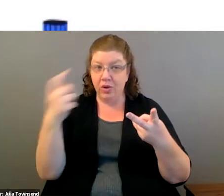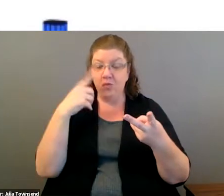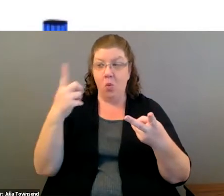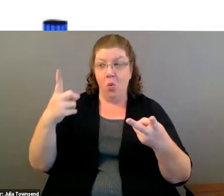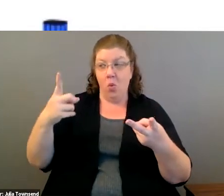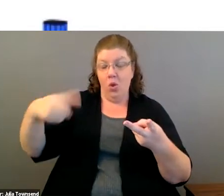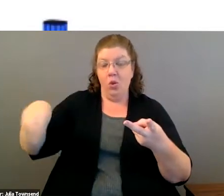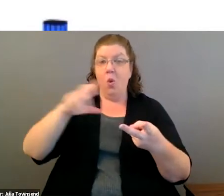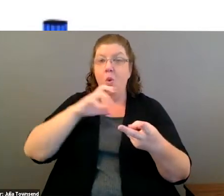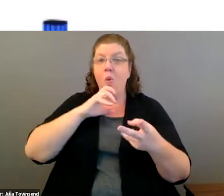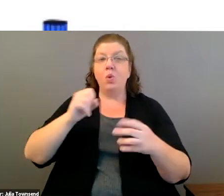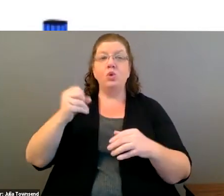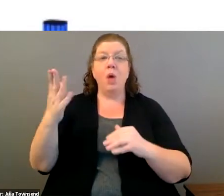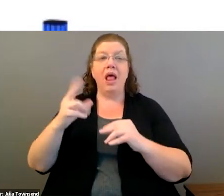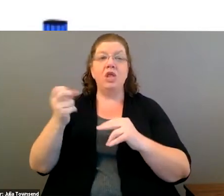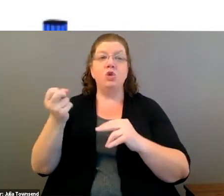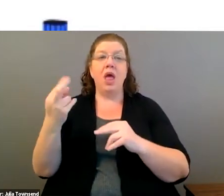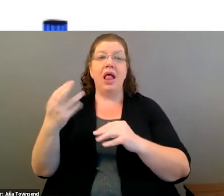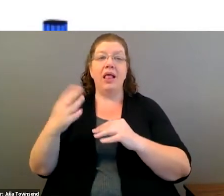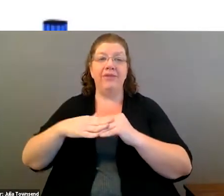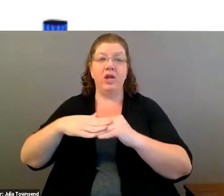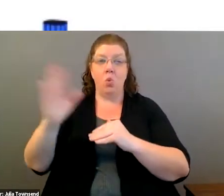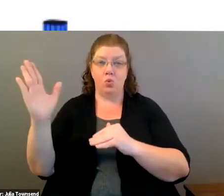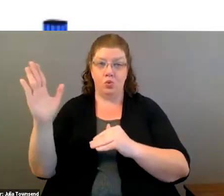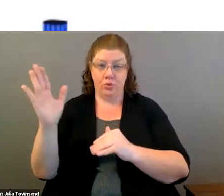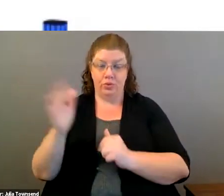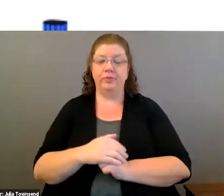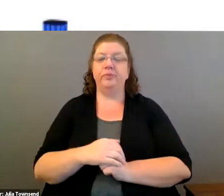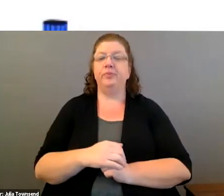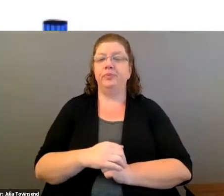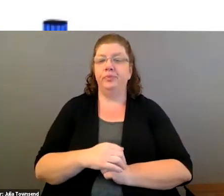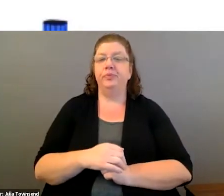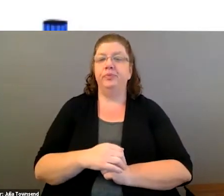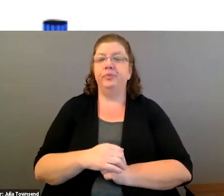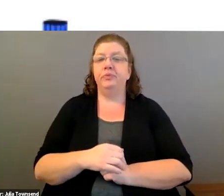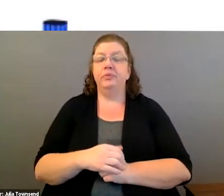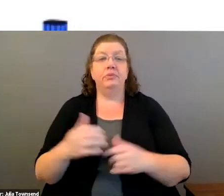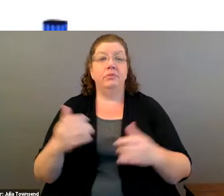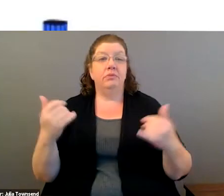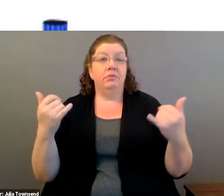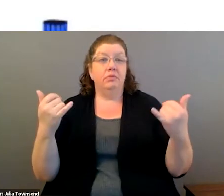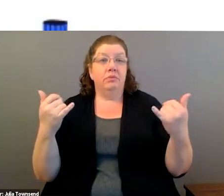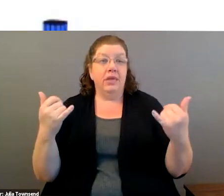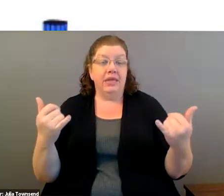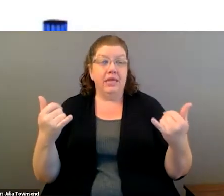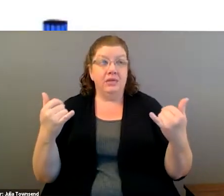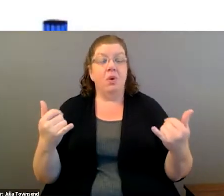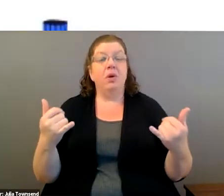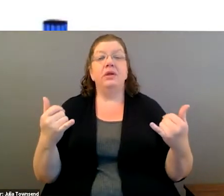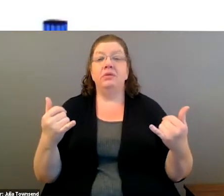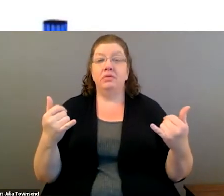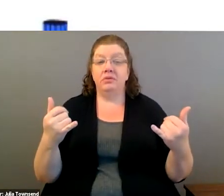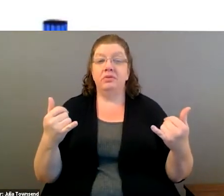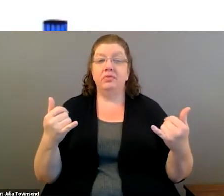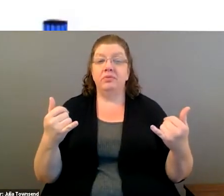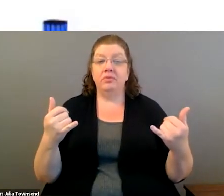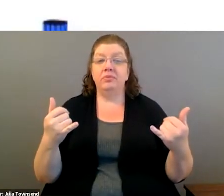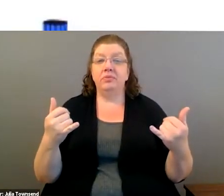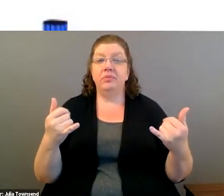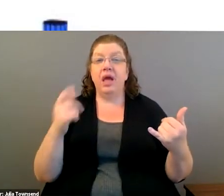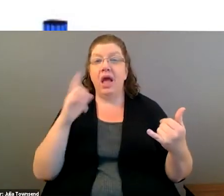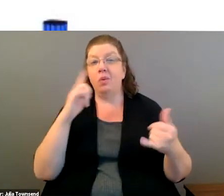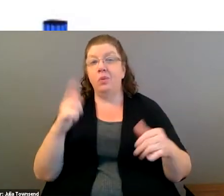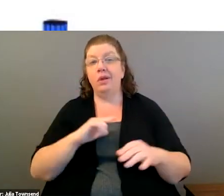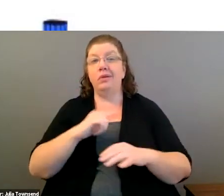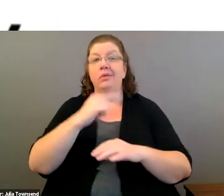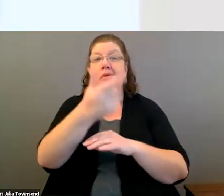are 12 and older. So at this point, yeah, we'll bring Susan back